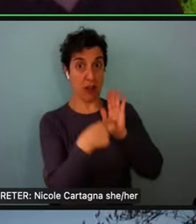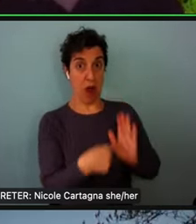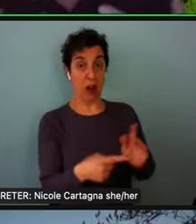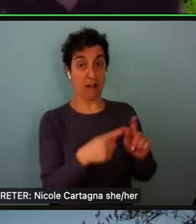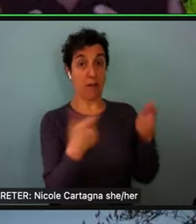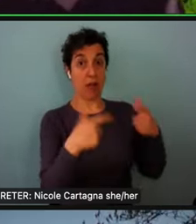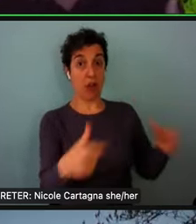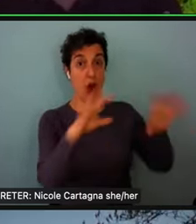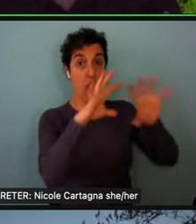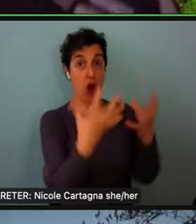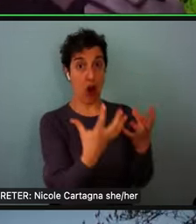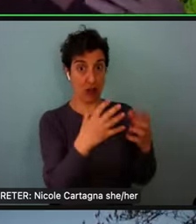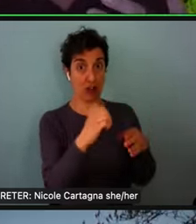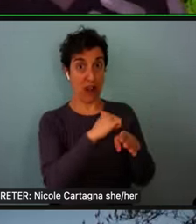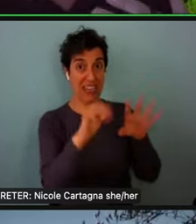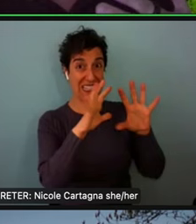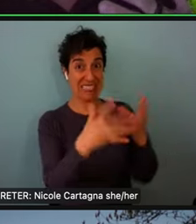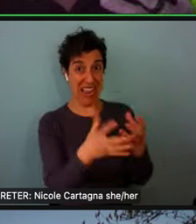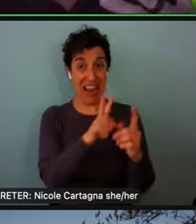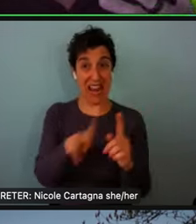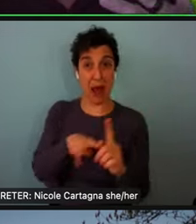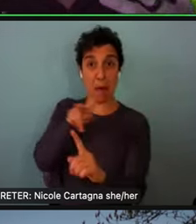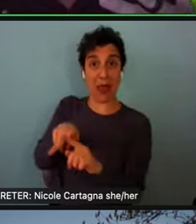training set and apply it to the